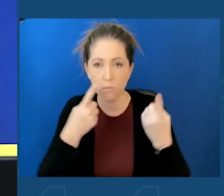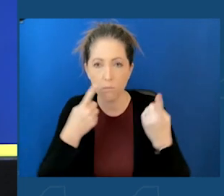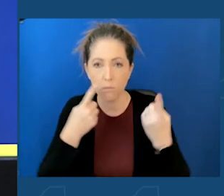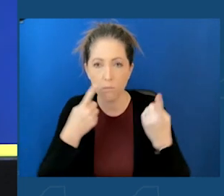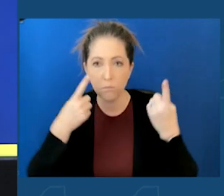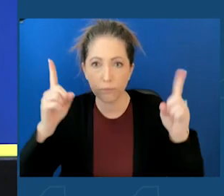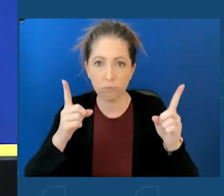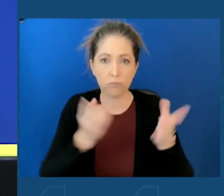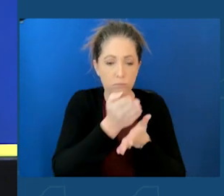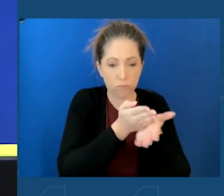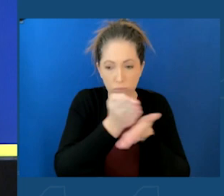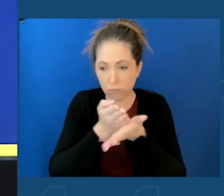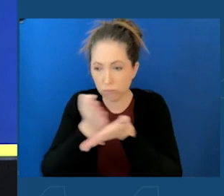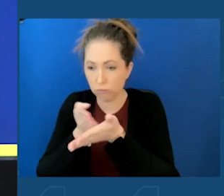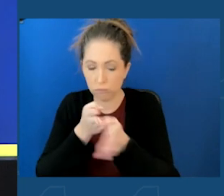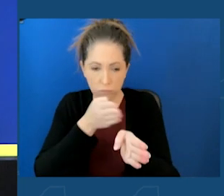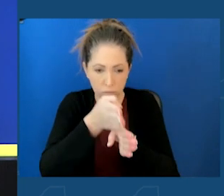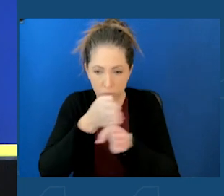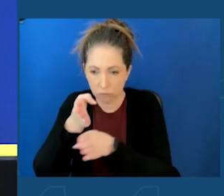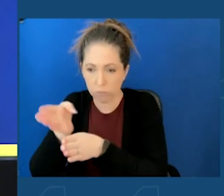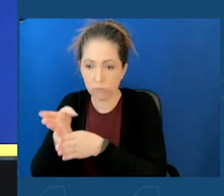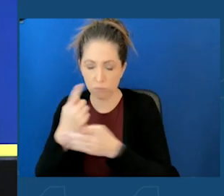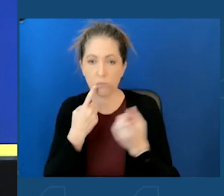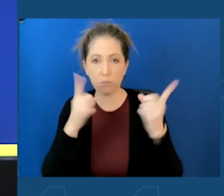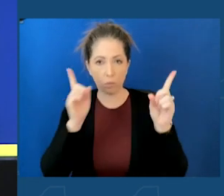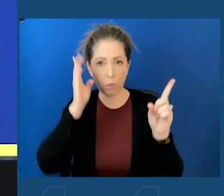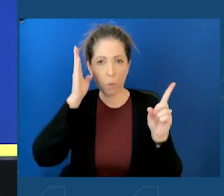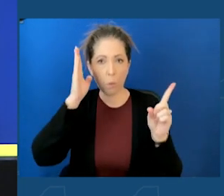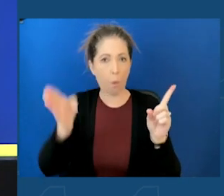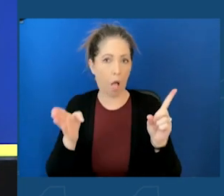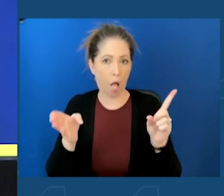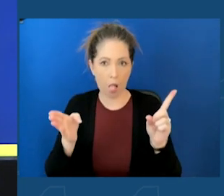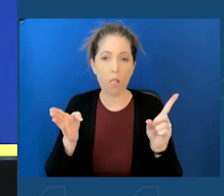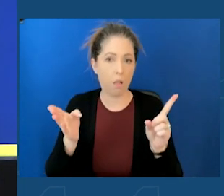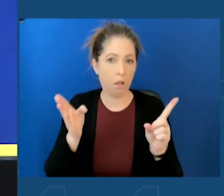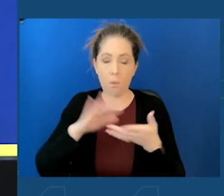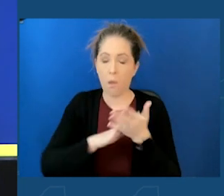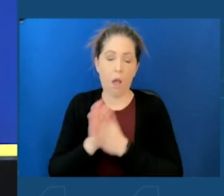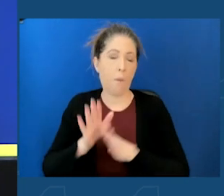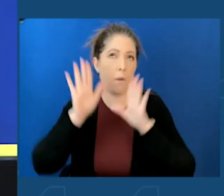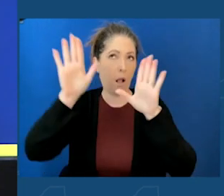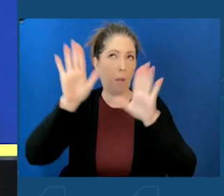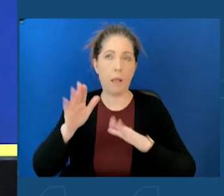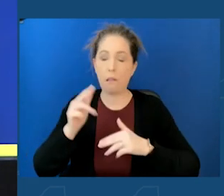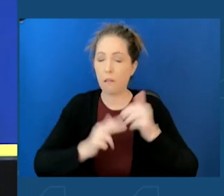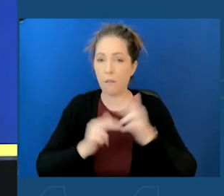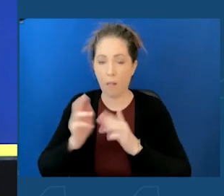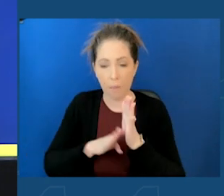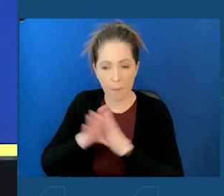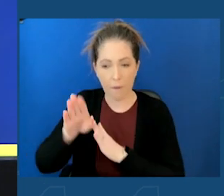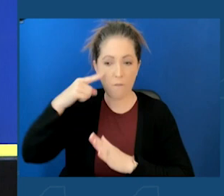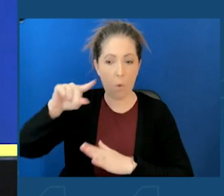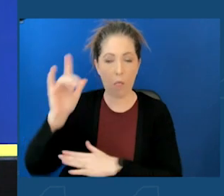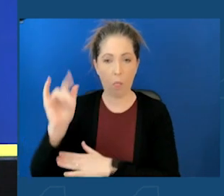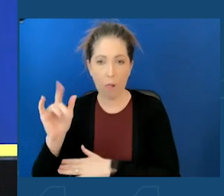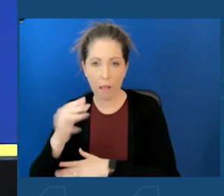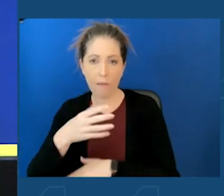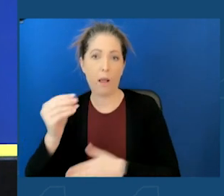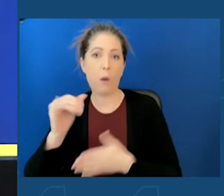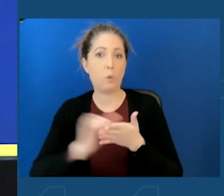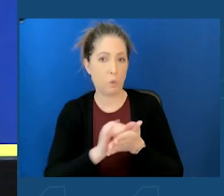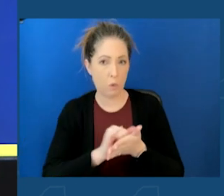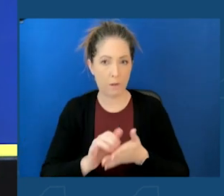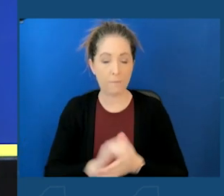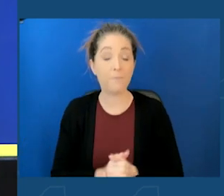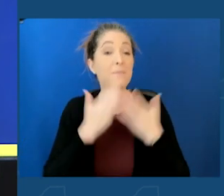we've outlined here to make this a great development for Long Island and for New York. Thank you very much. And with